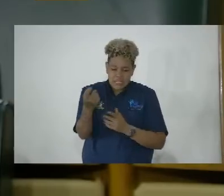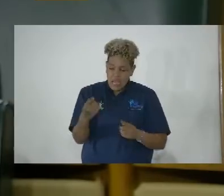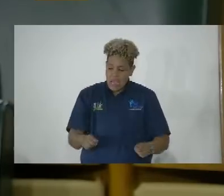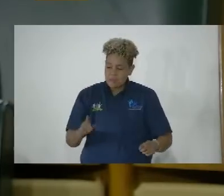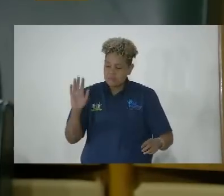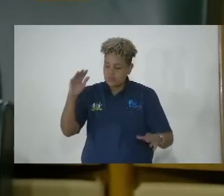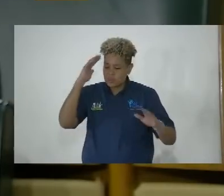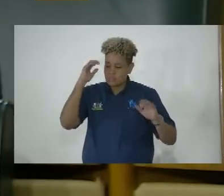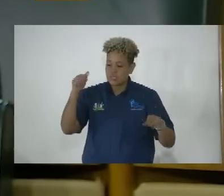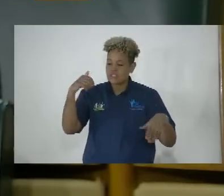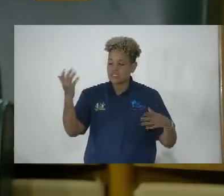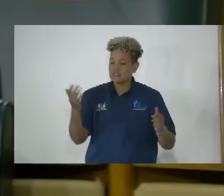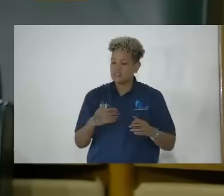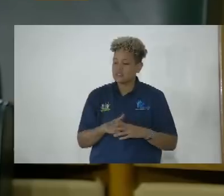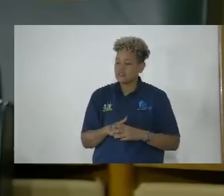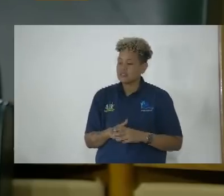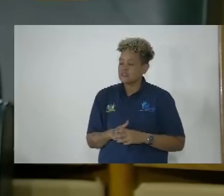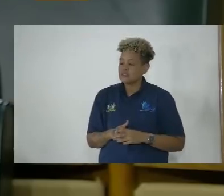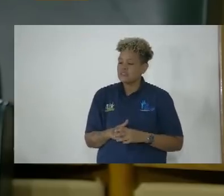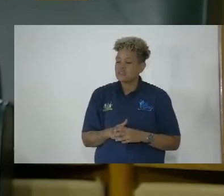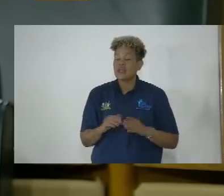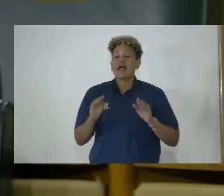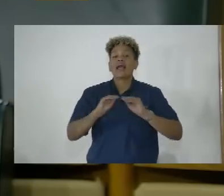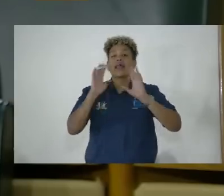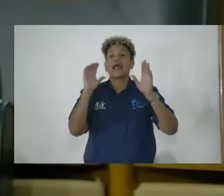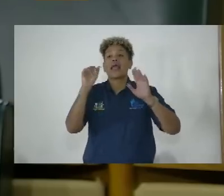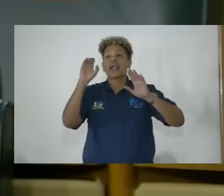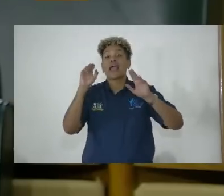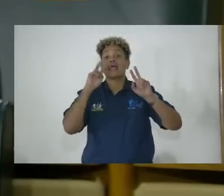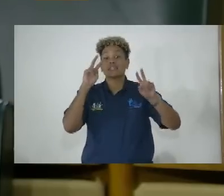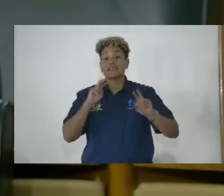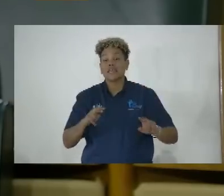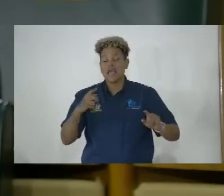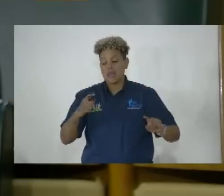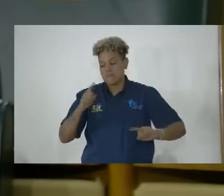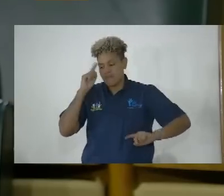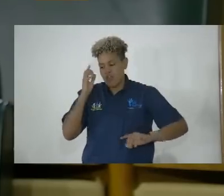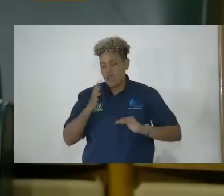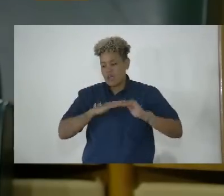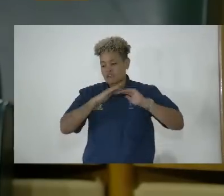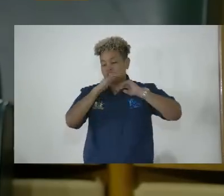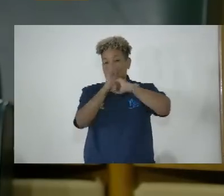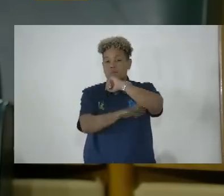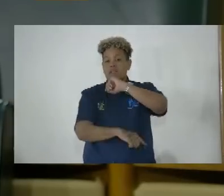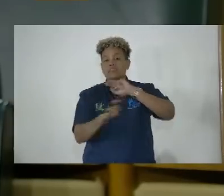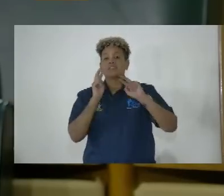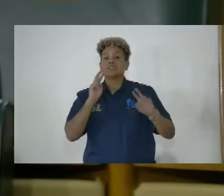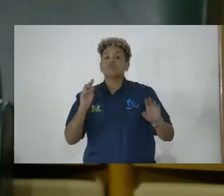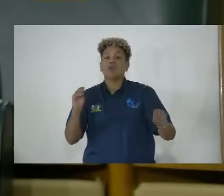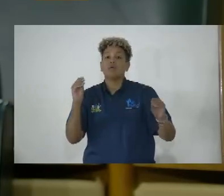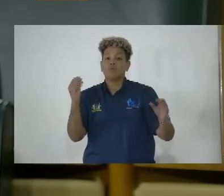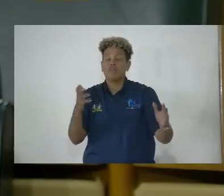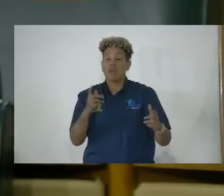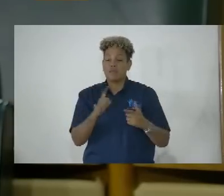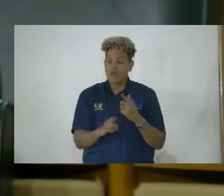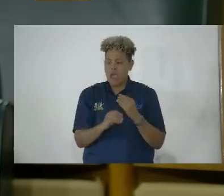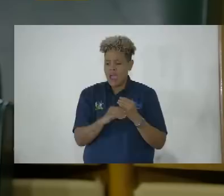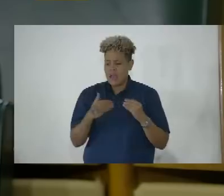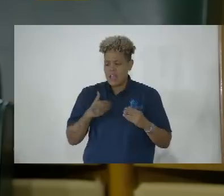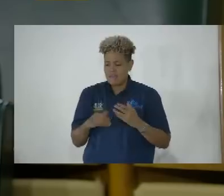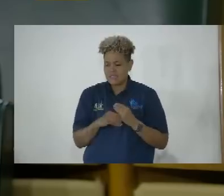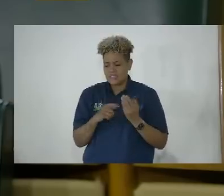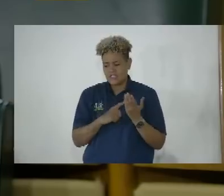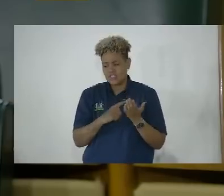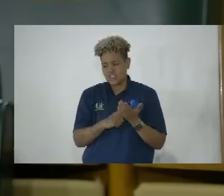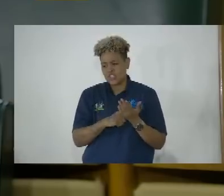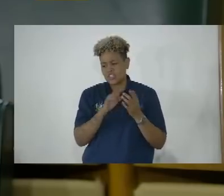President, there's a clear case to be made for the increase in penalties that have been provided. And having also discussed